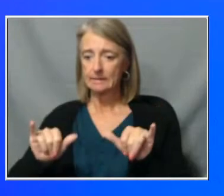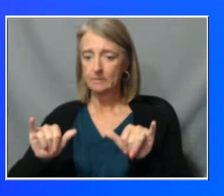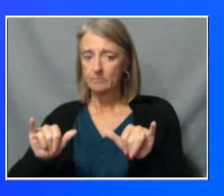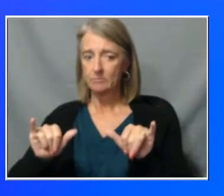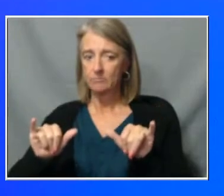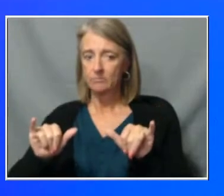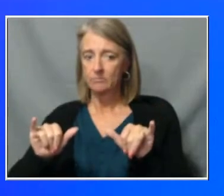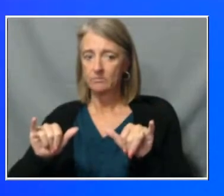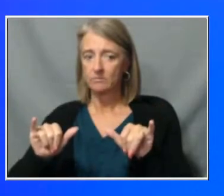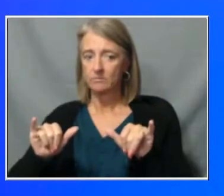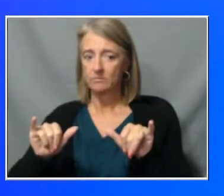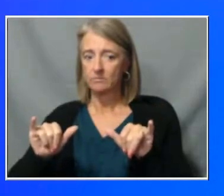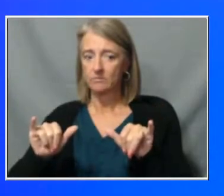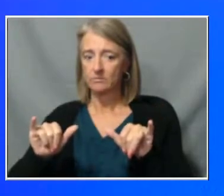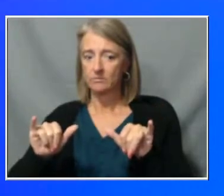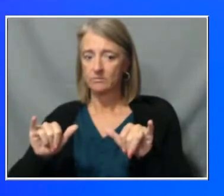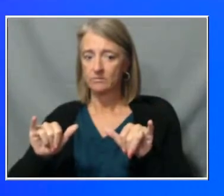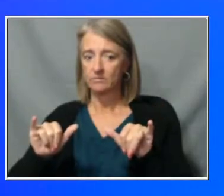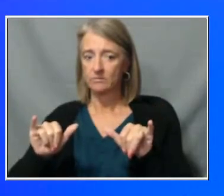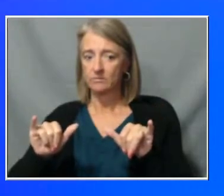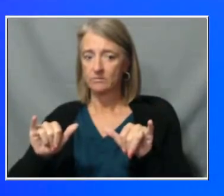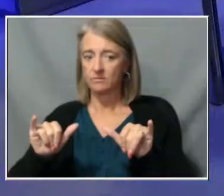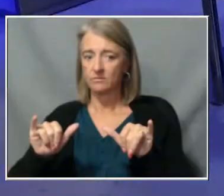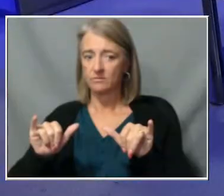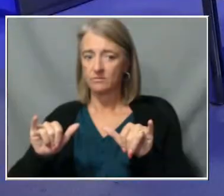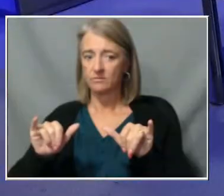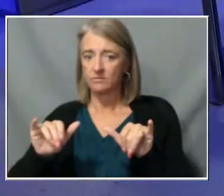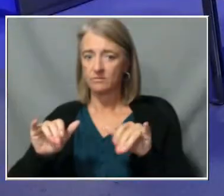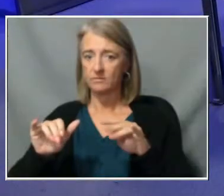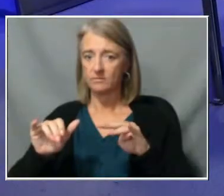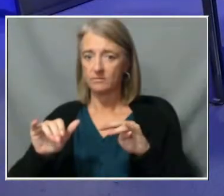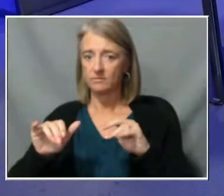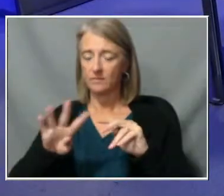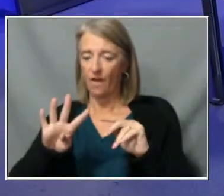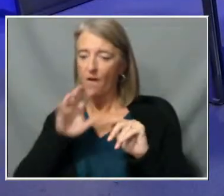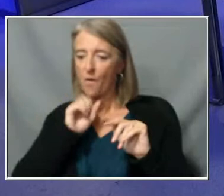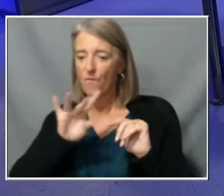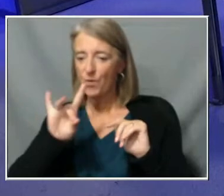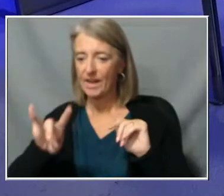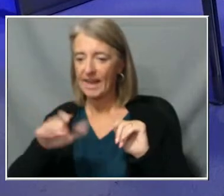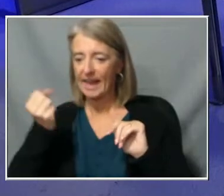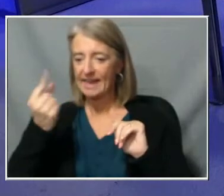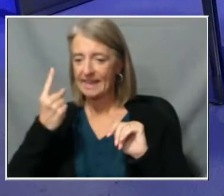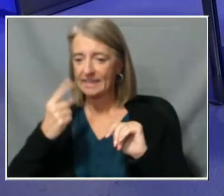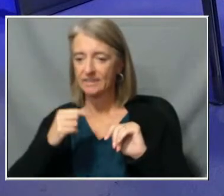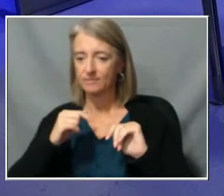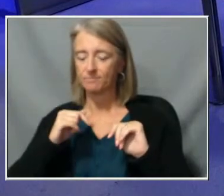Girl, I hear you. I'm 48. I get it. So